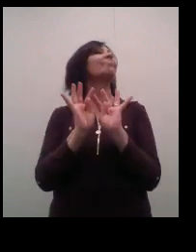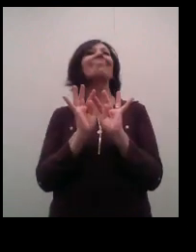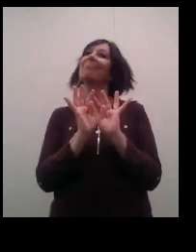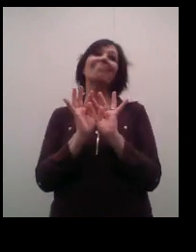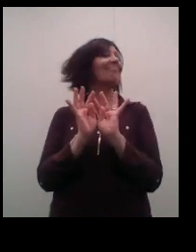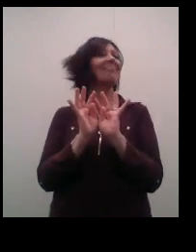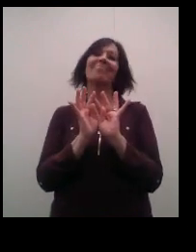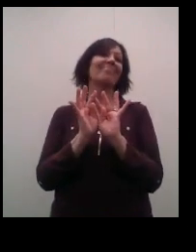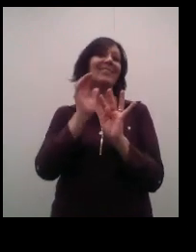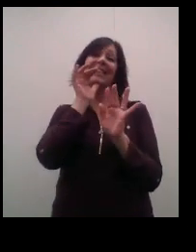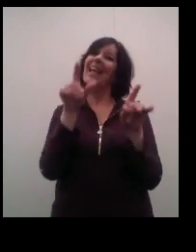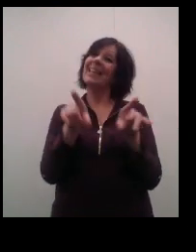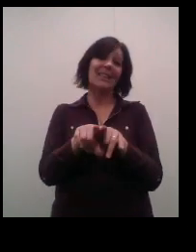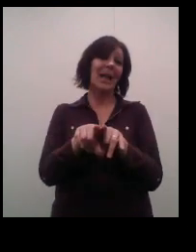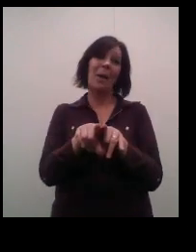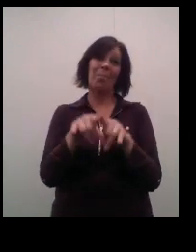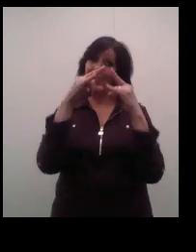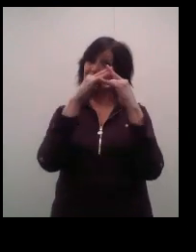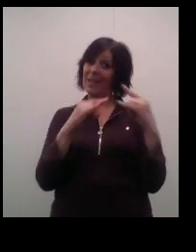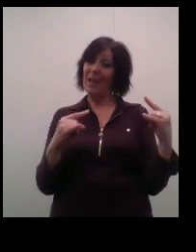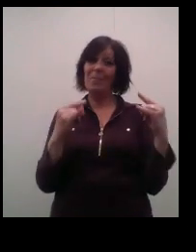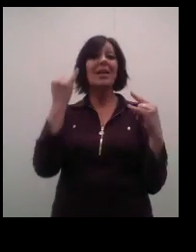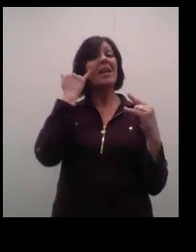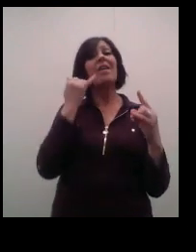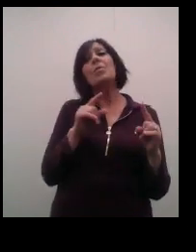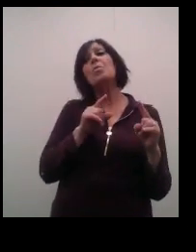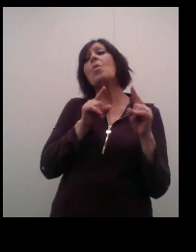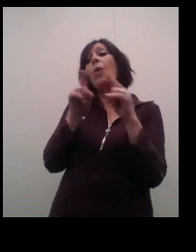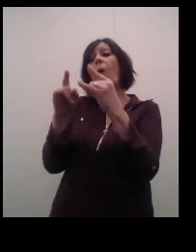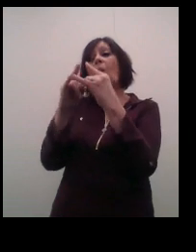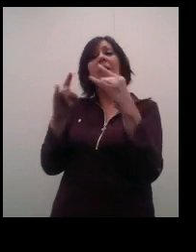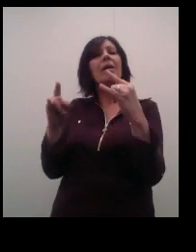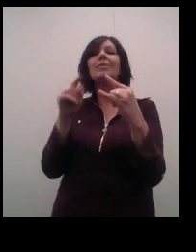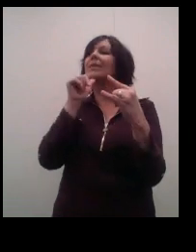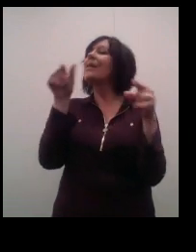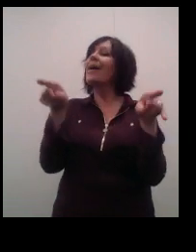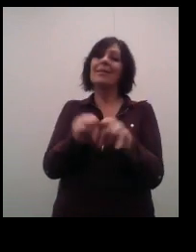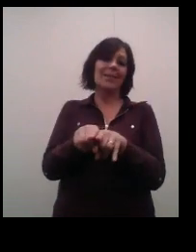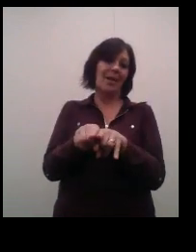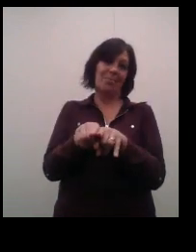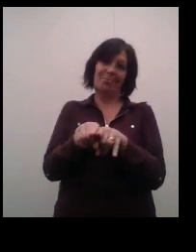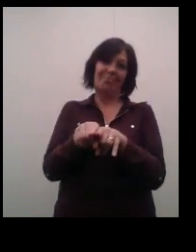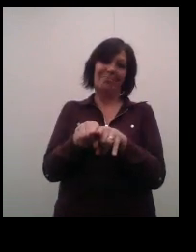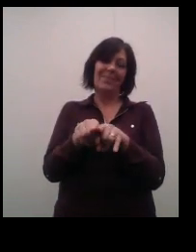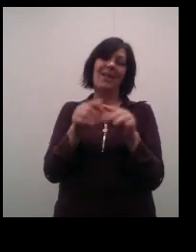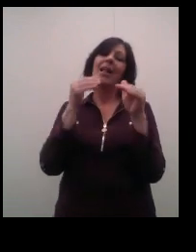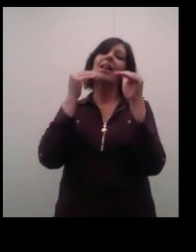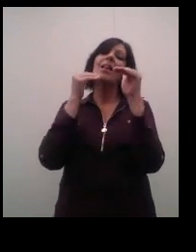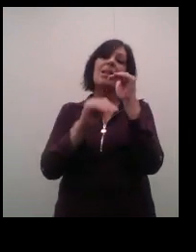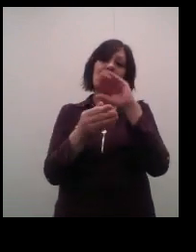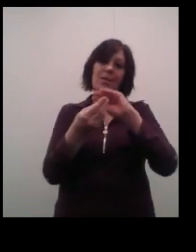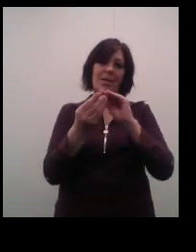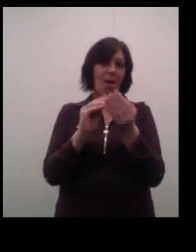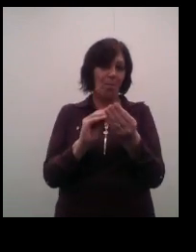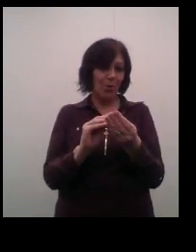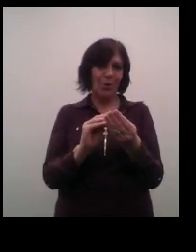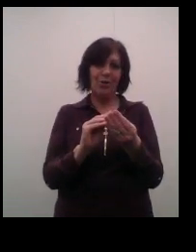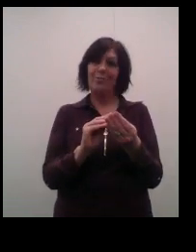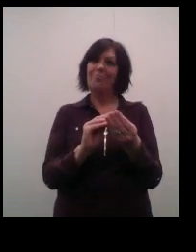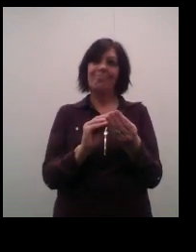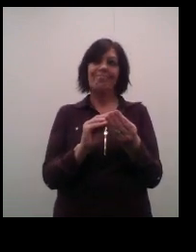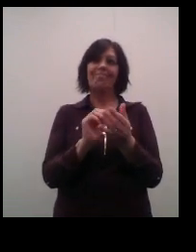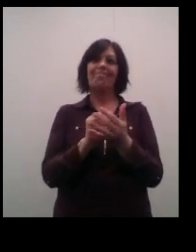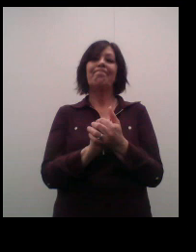it's not going to be the same for those who are able to get in if New York State allows a limited number of people into their